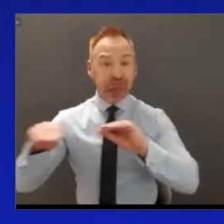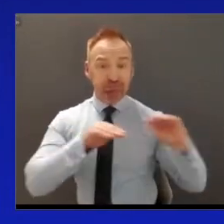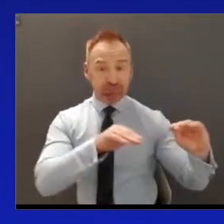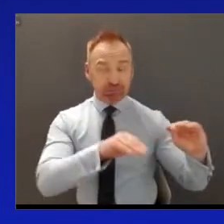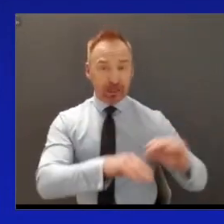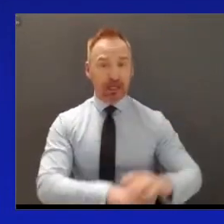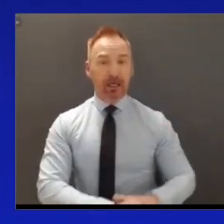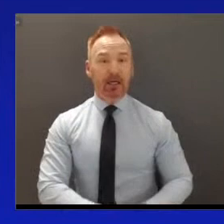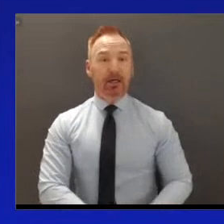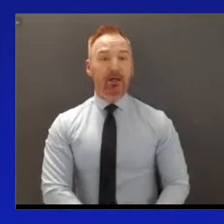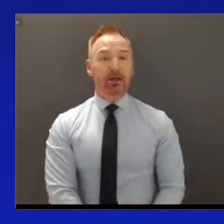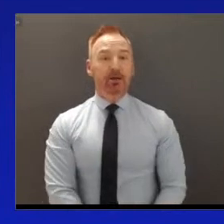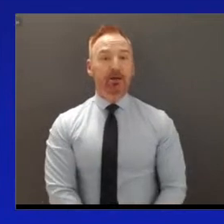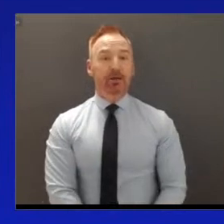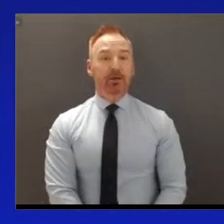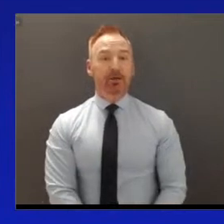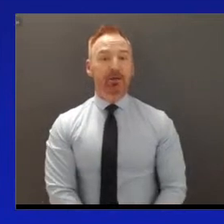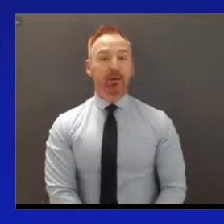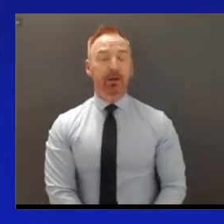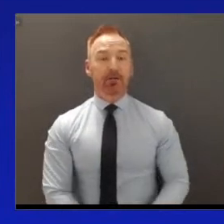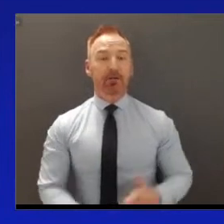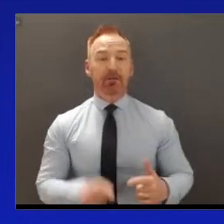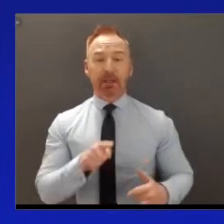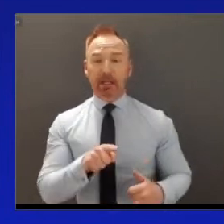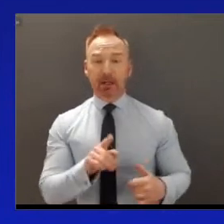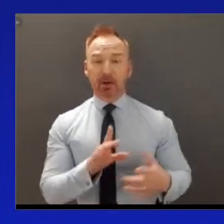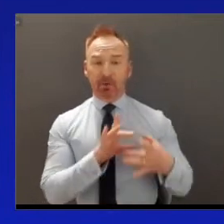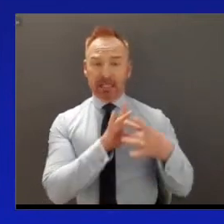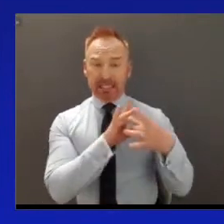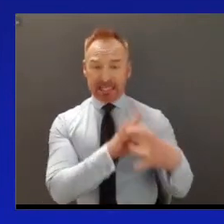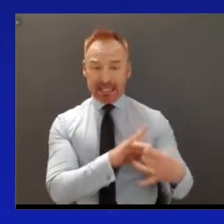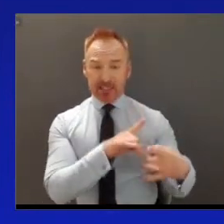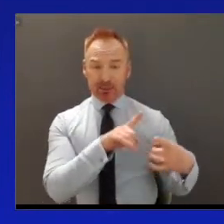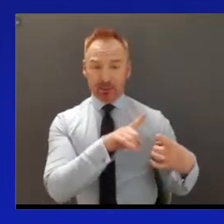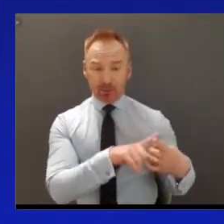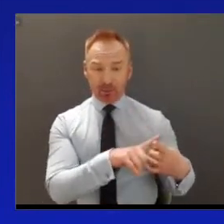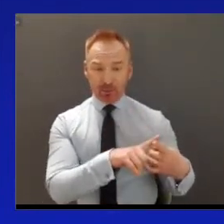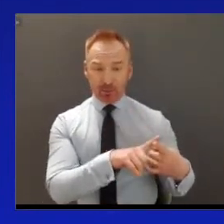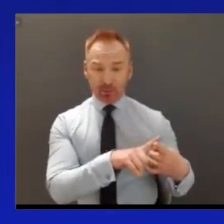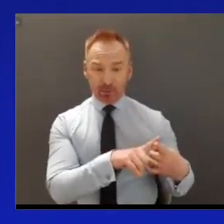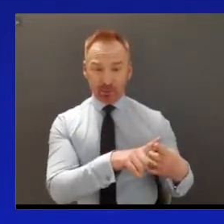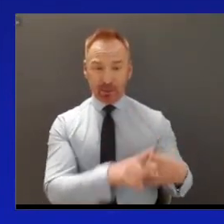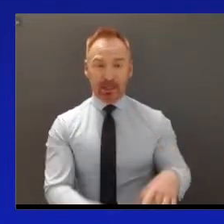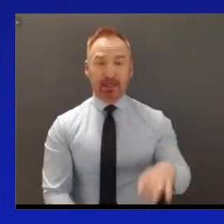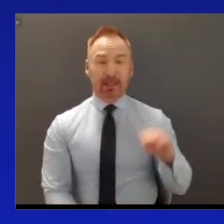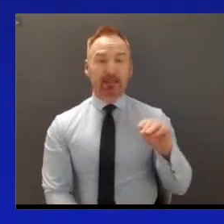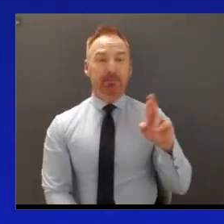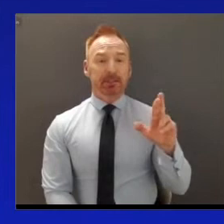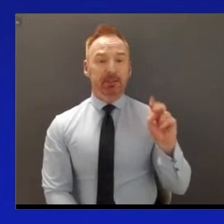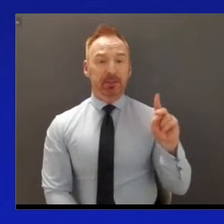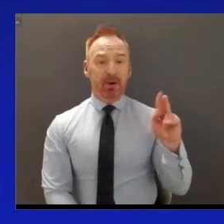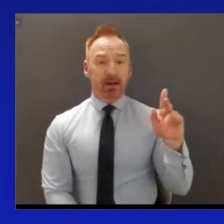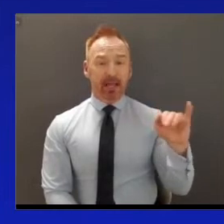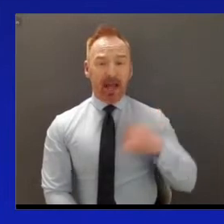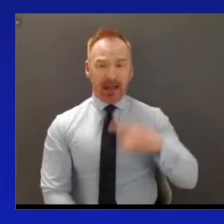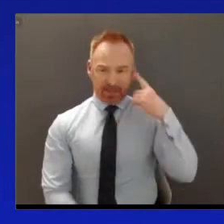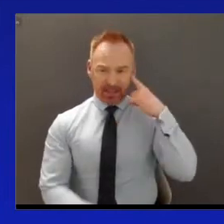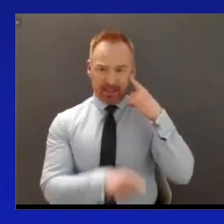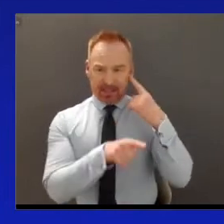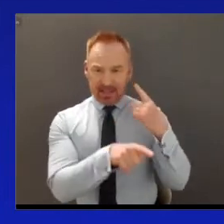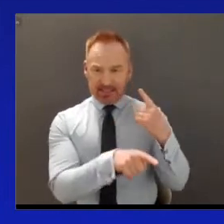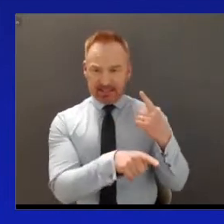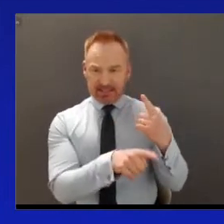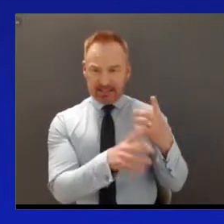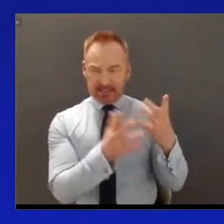Demonte, I would assume that was a dry run for the big vaccination. Is that fair to say? We're still